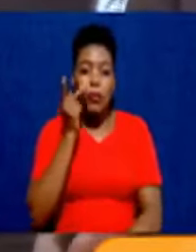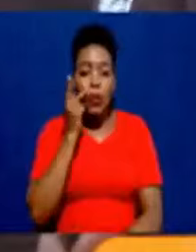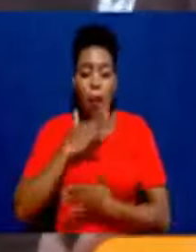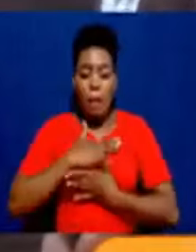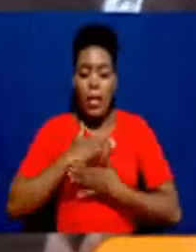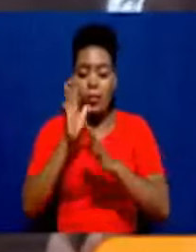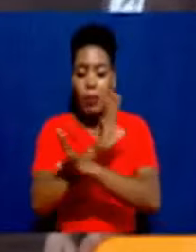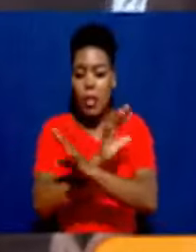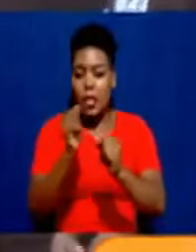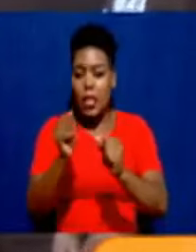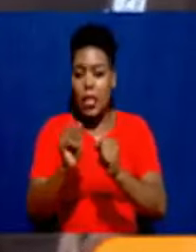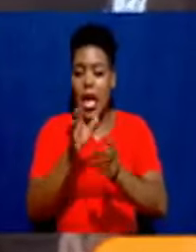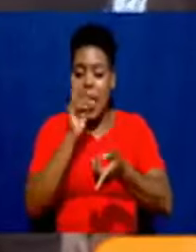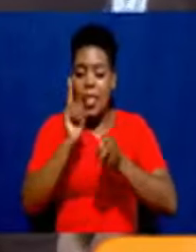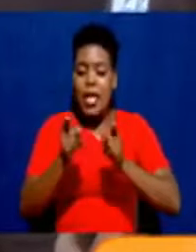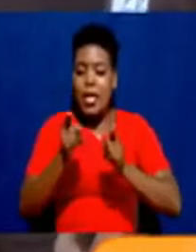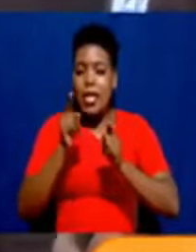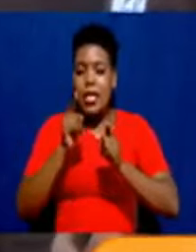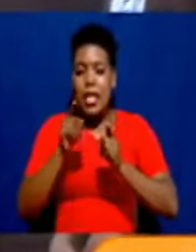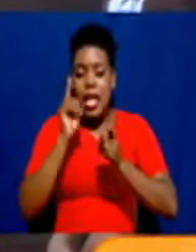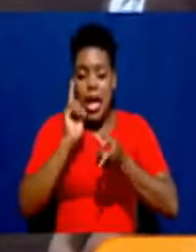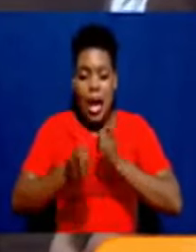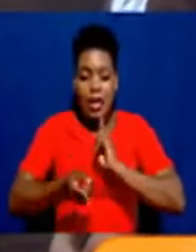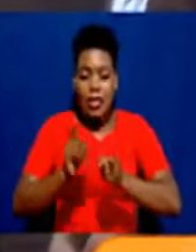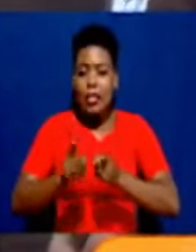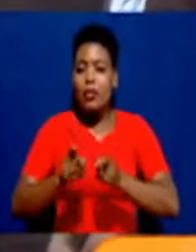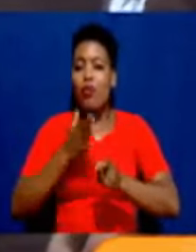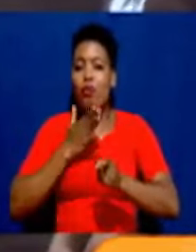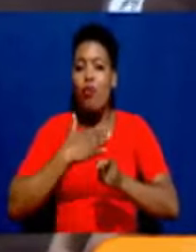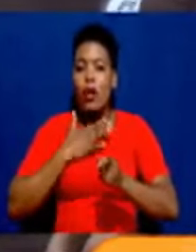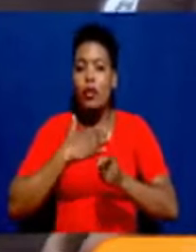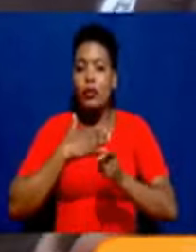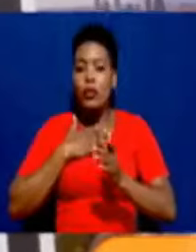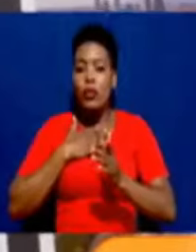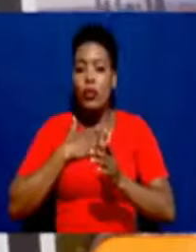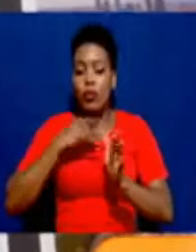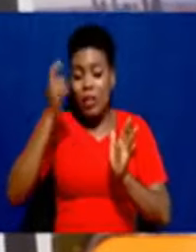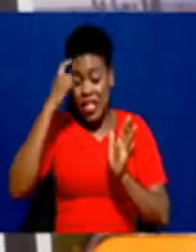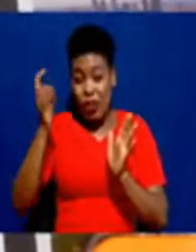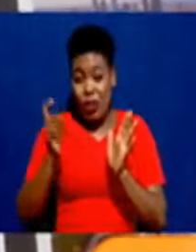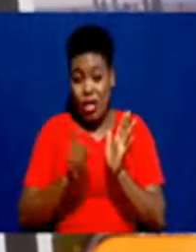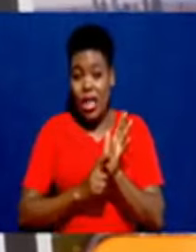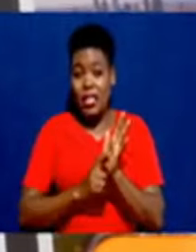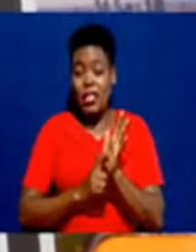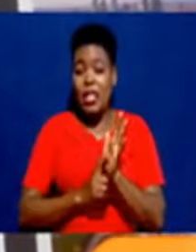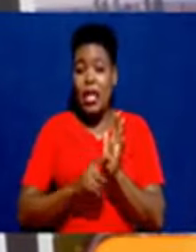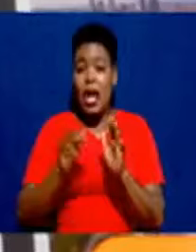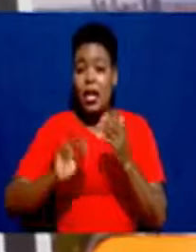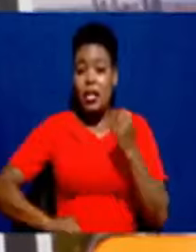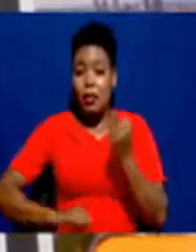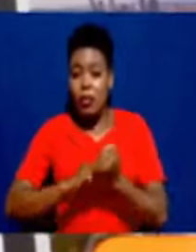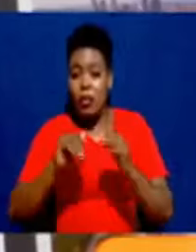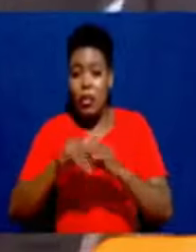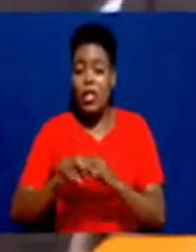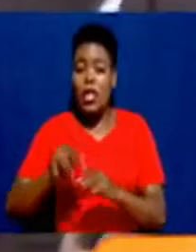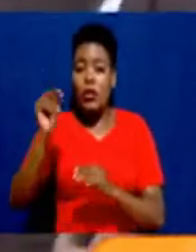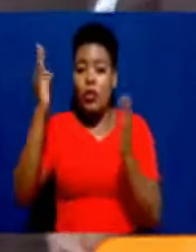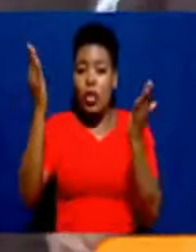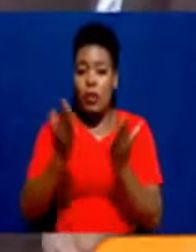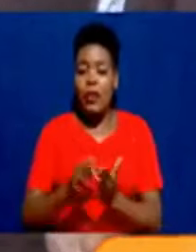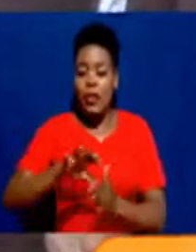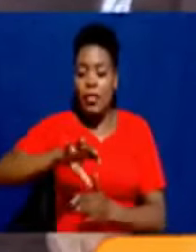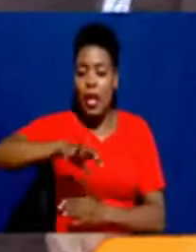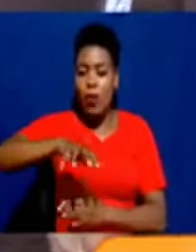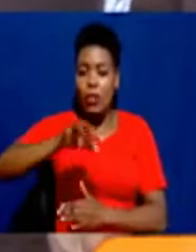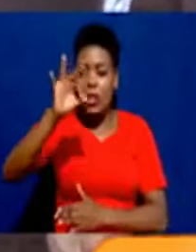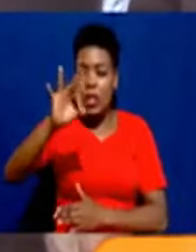athletes are requesting just a little recognition and support. Across the North Rift, the three